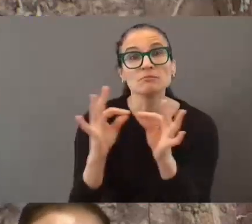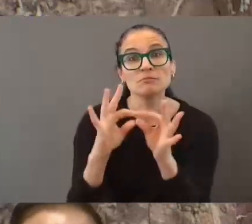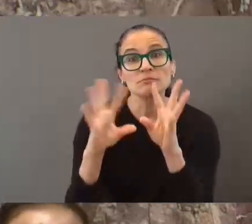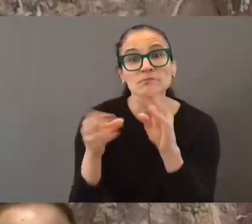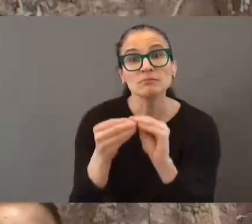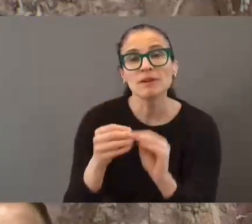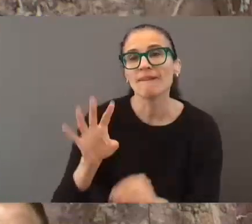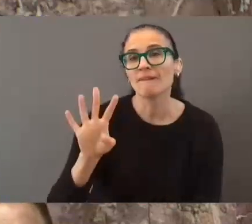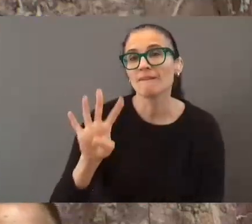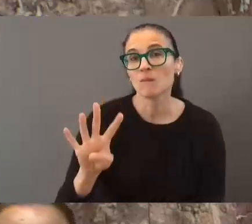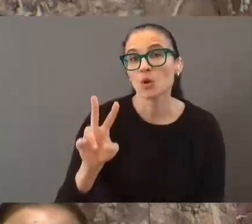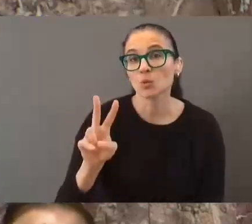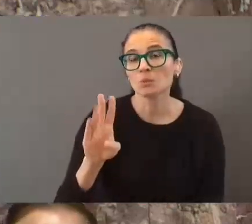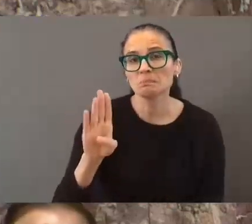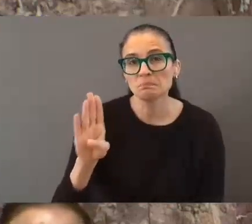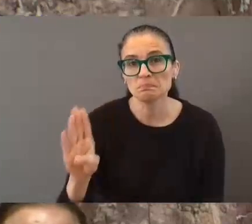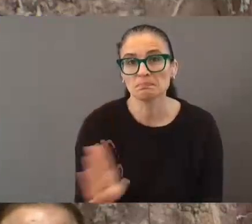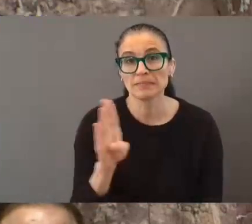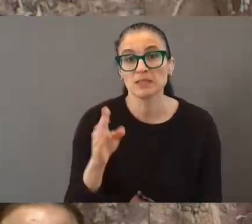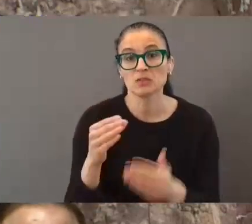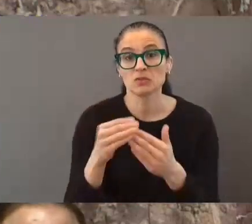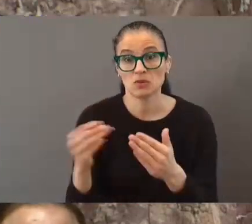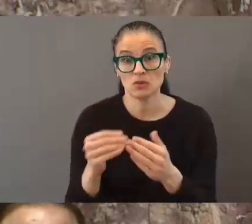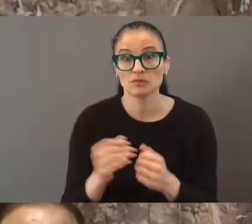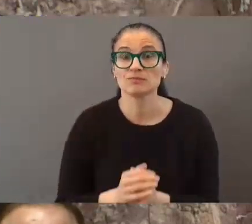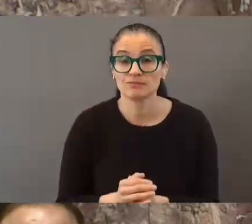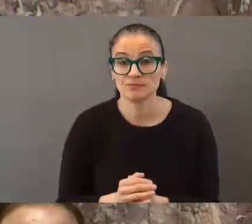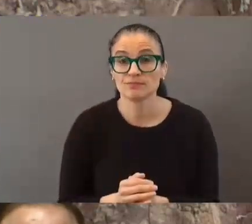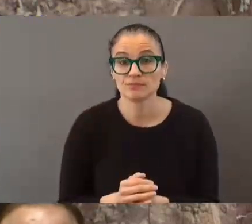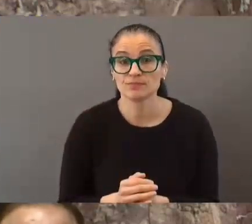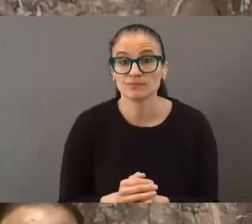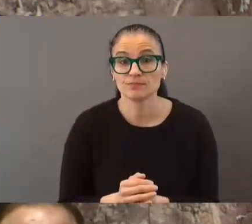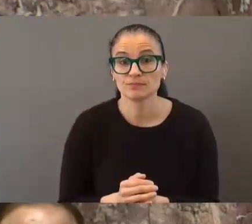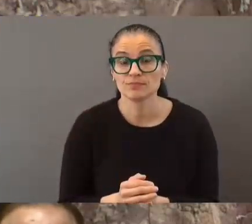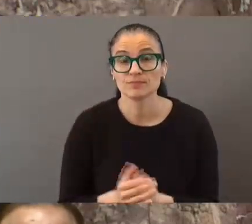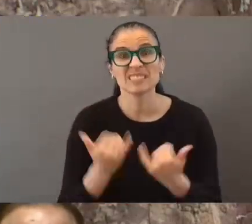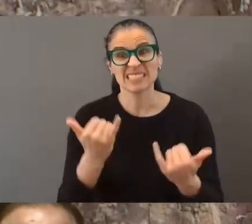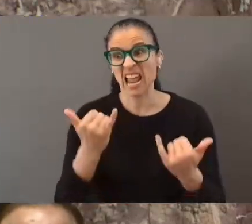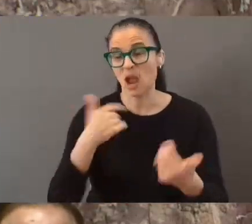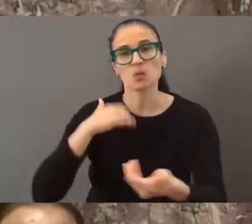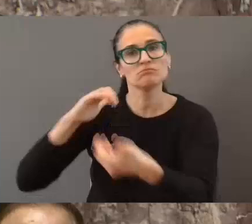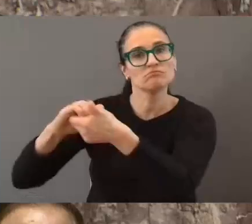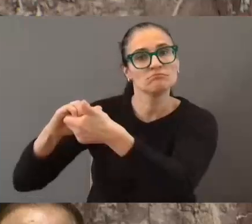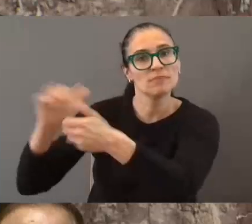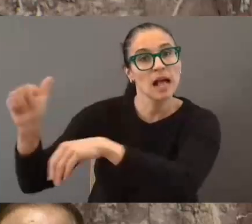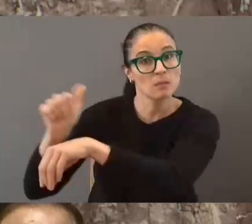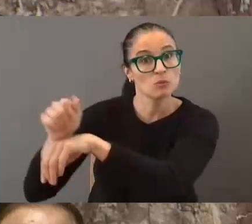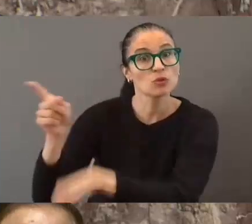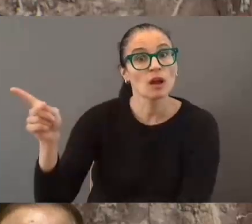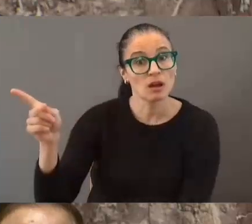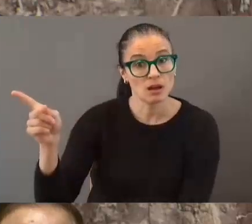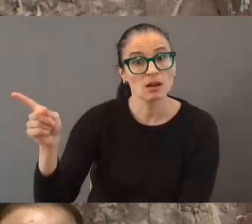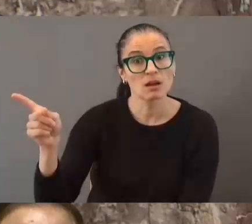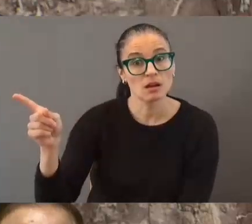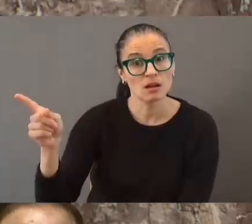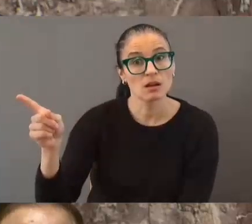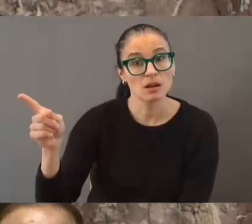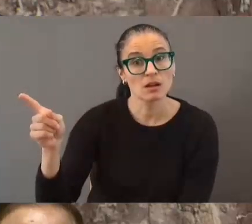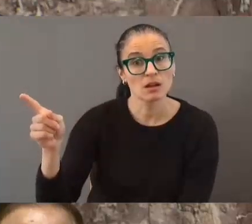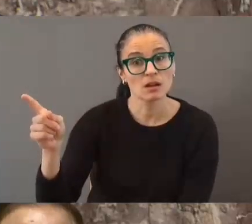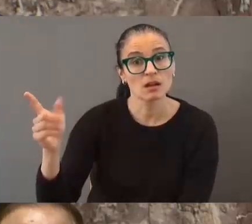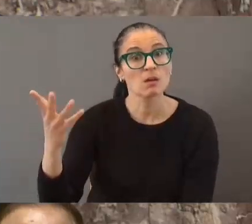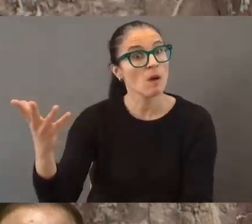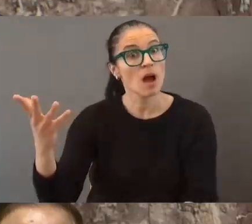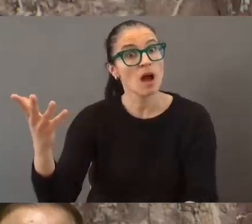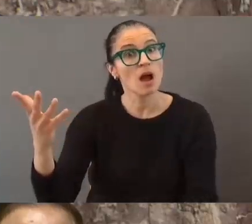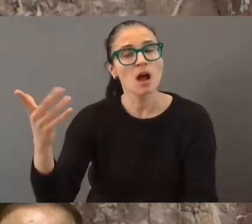we are currently working with the province of Alberta together to focus on our joint priorities of an